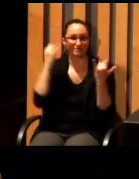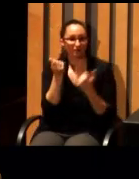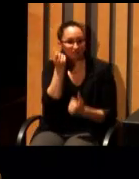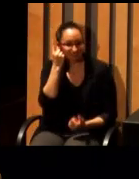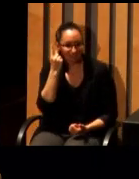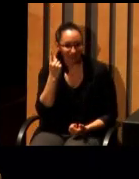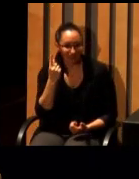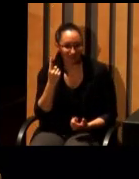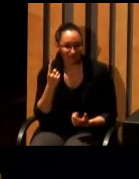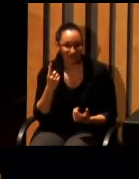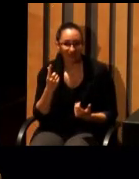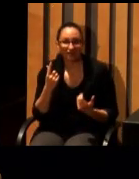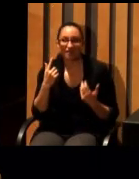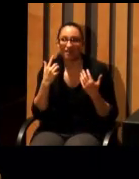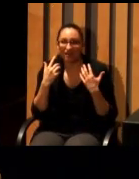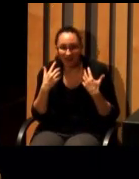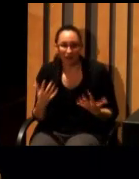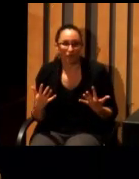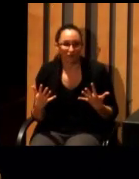understand. After